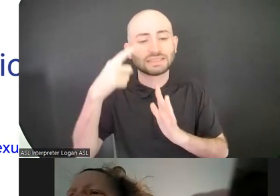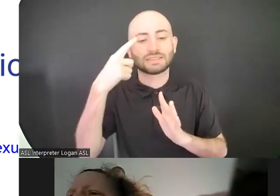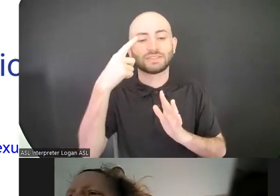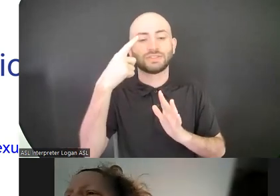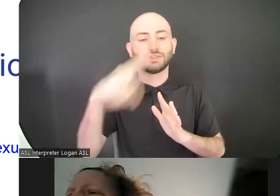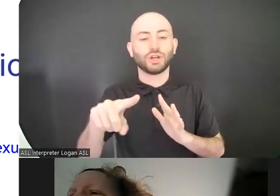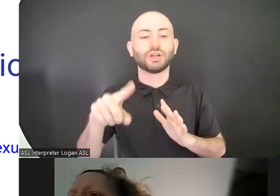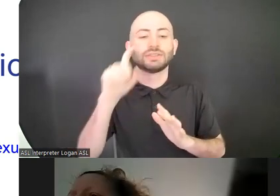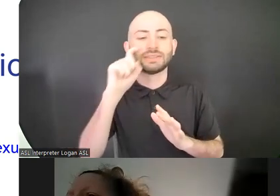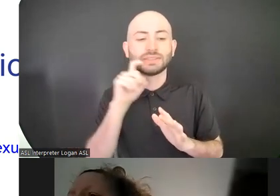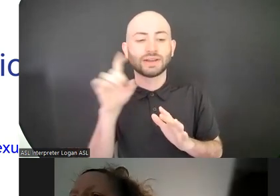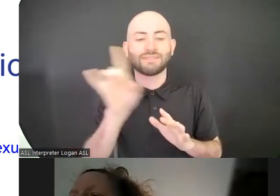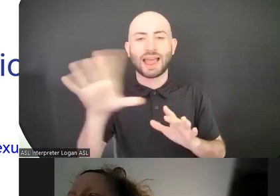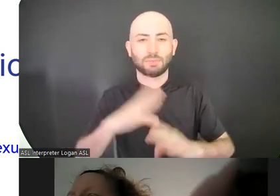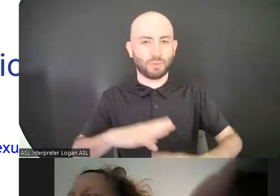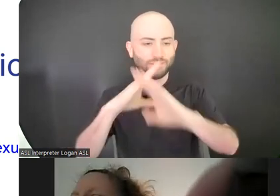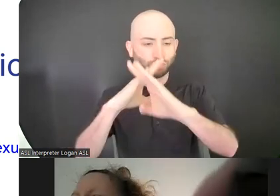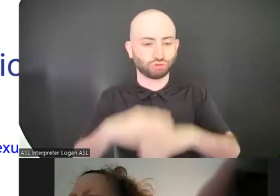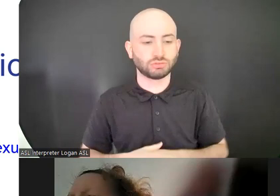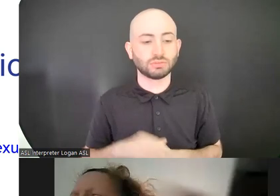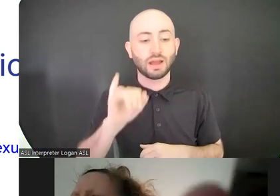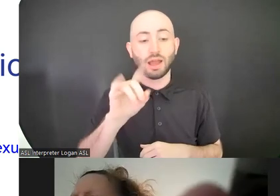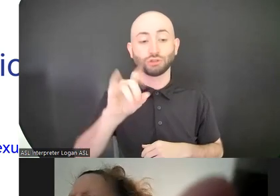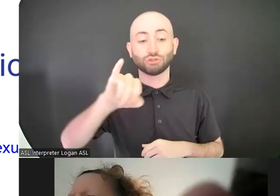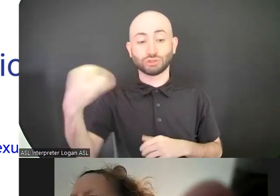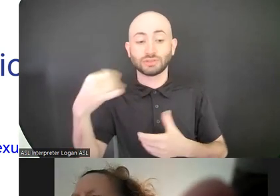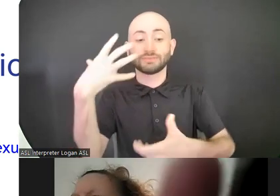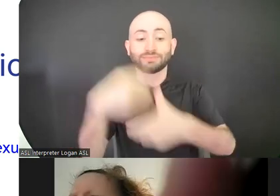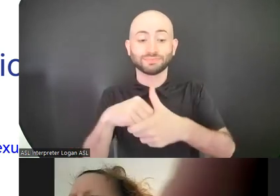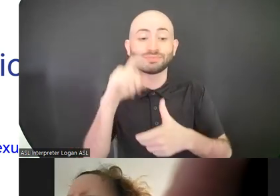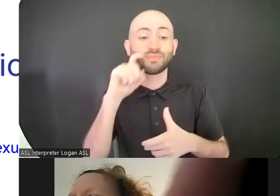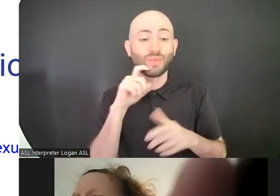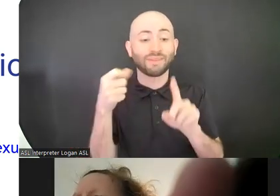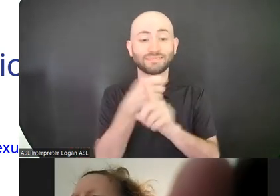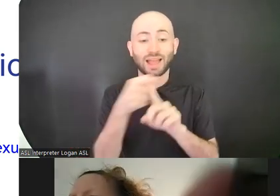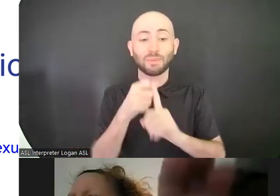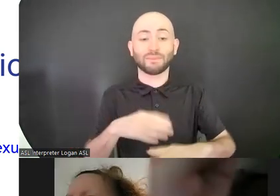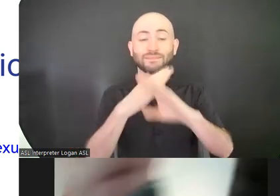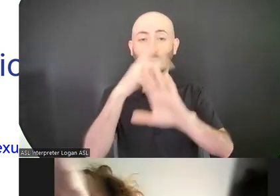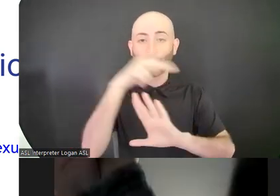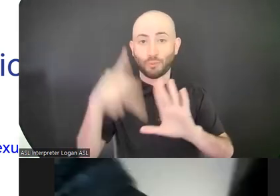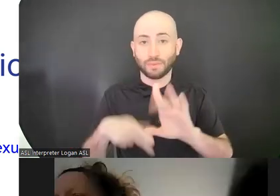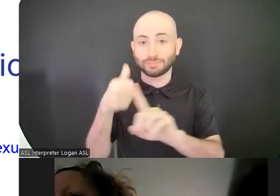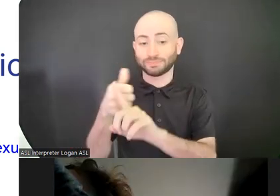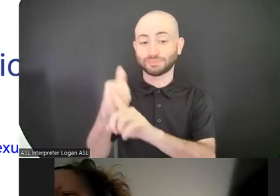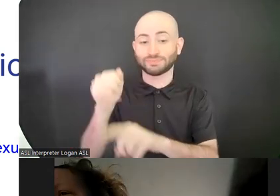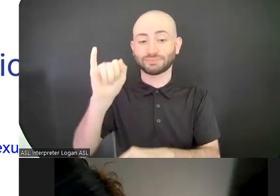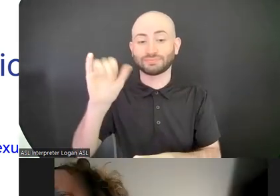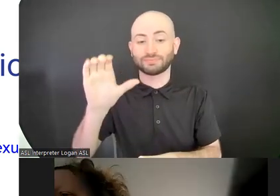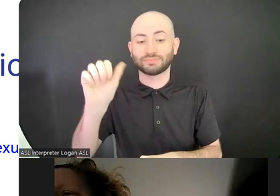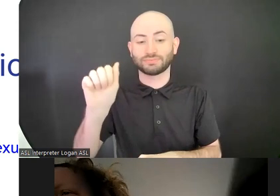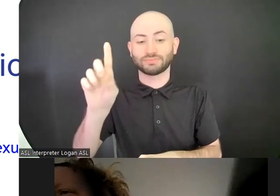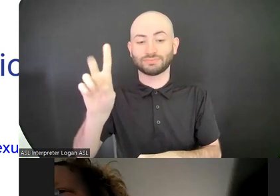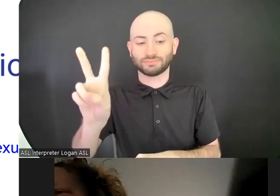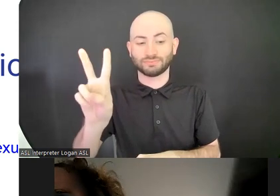violence prevention program of icadv we use a four-step public health approach to violence prevention